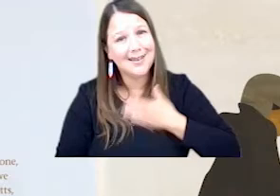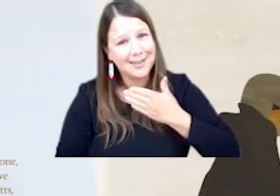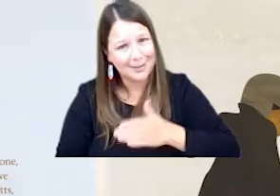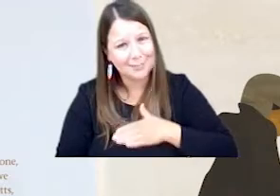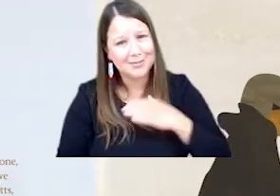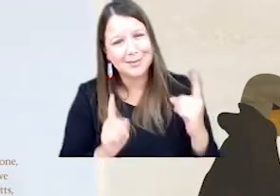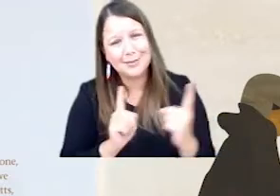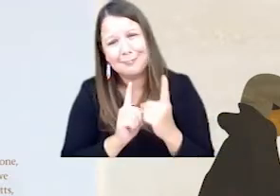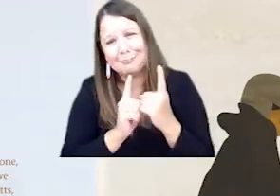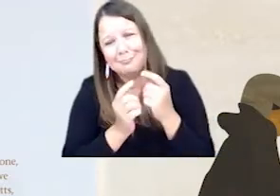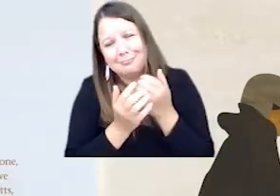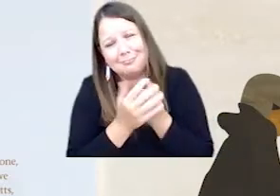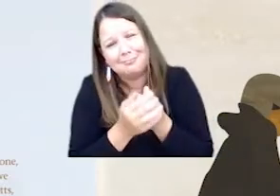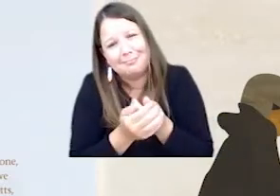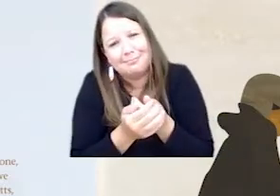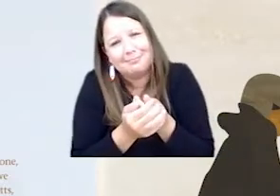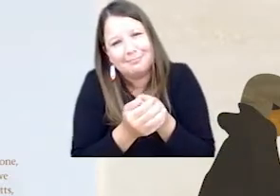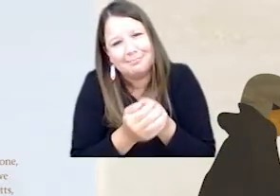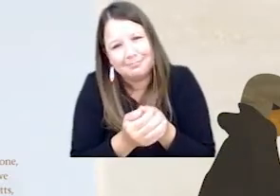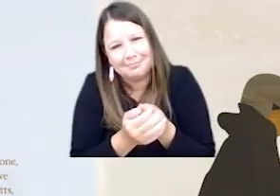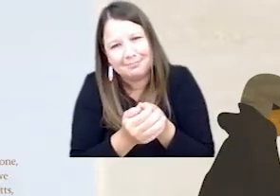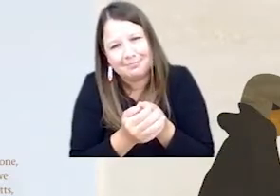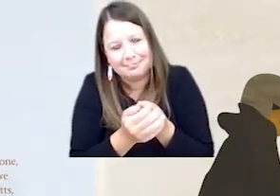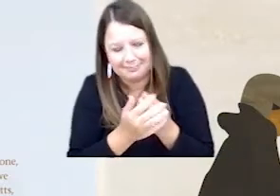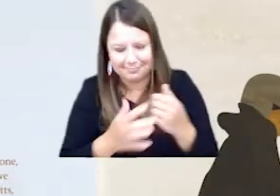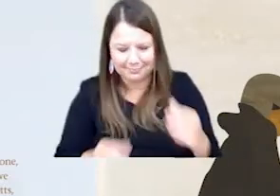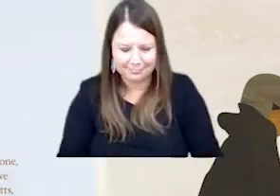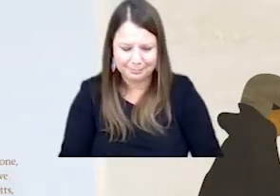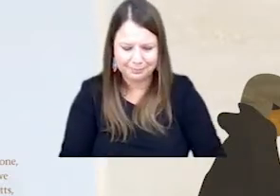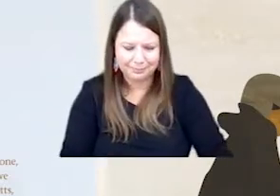And this made us so happy.